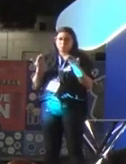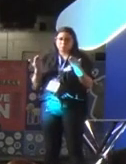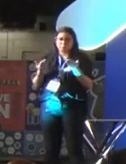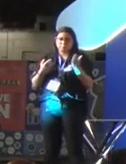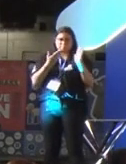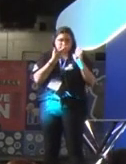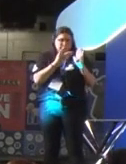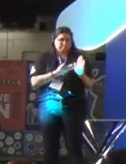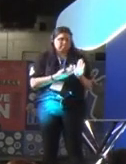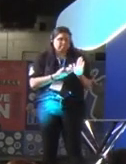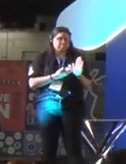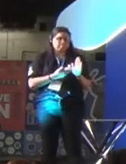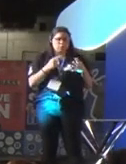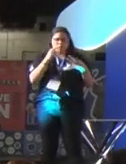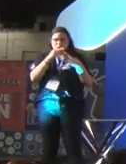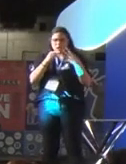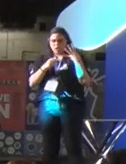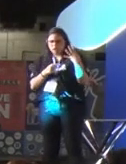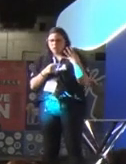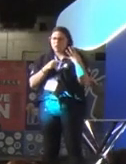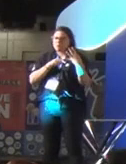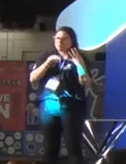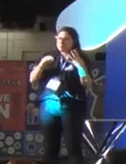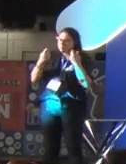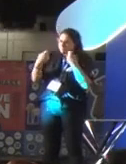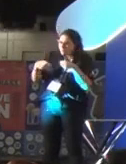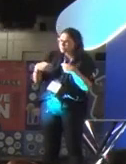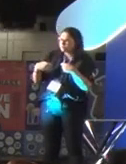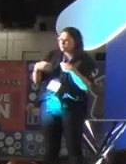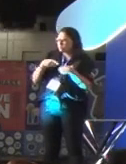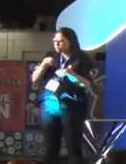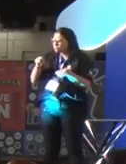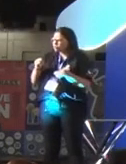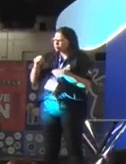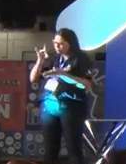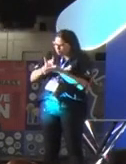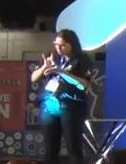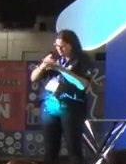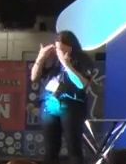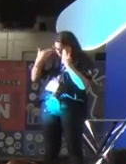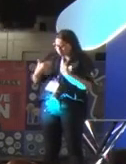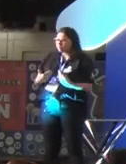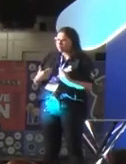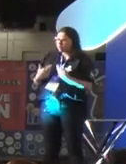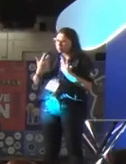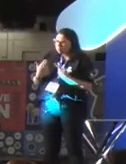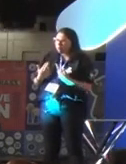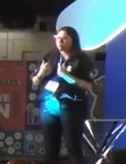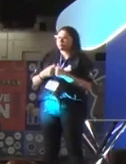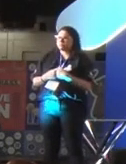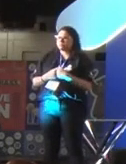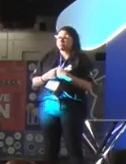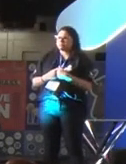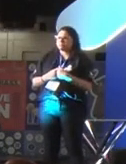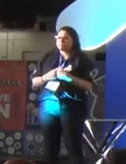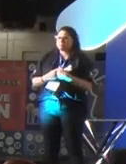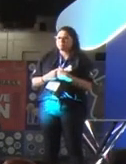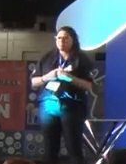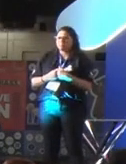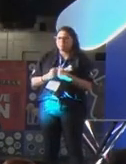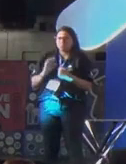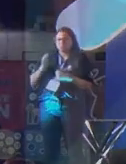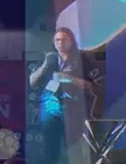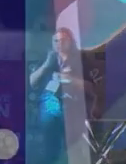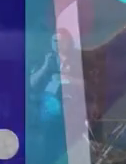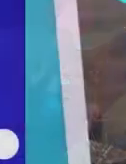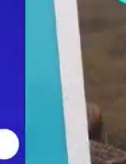Be yourself. The Oracle of Delphi, Hamlet, Shakespeare, will tell you the same thing. And so